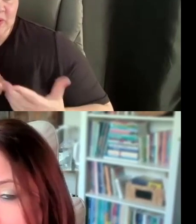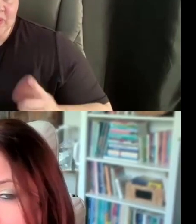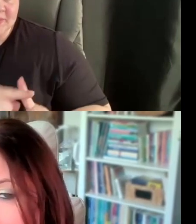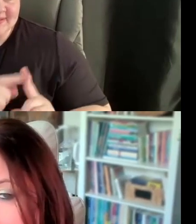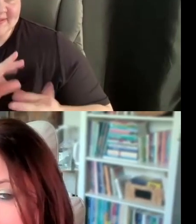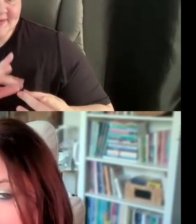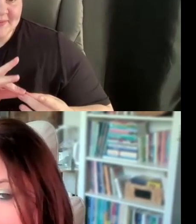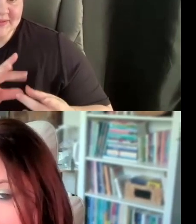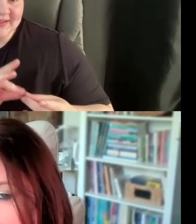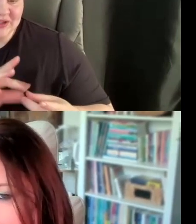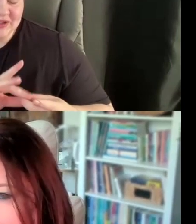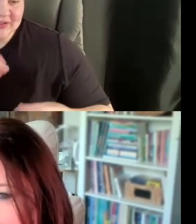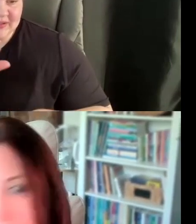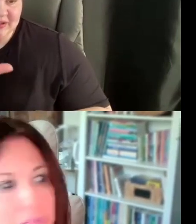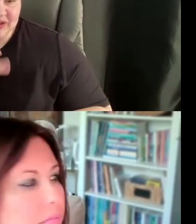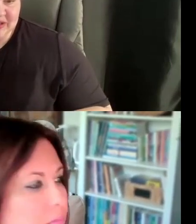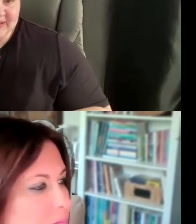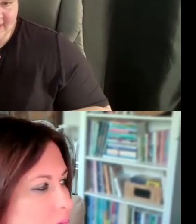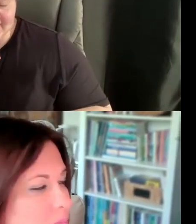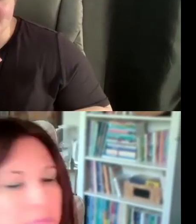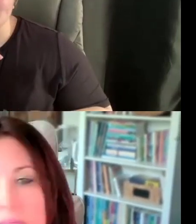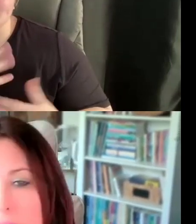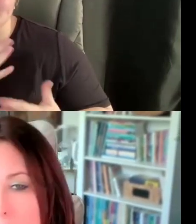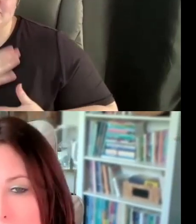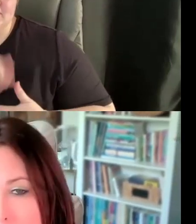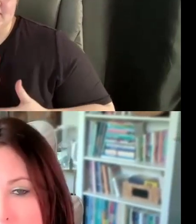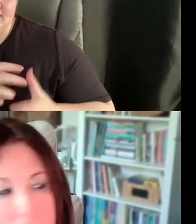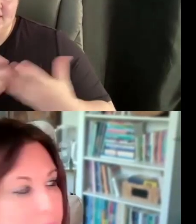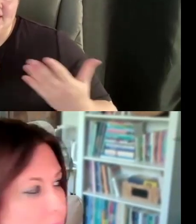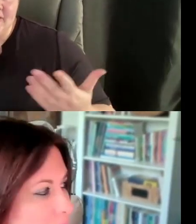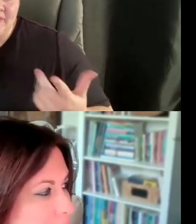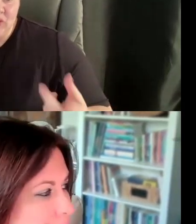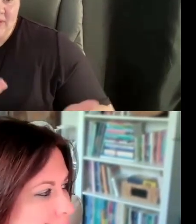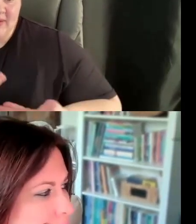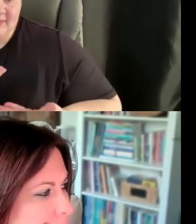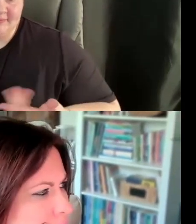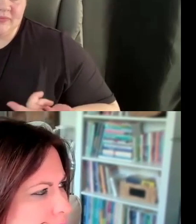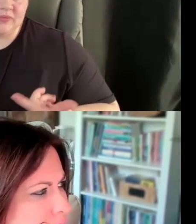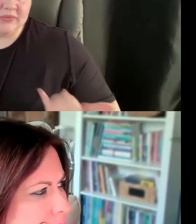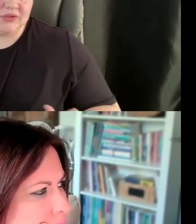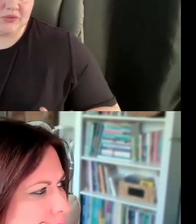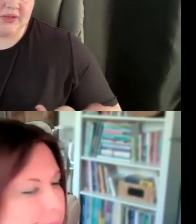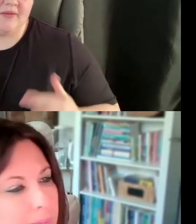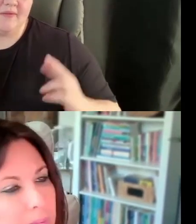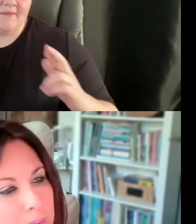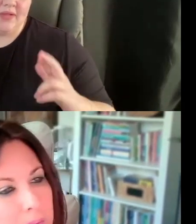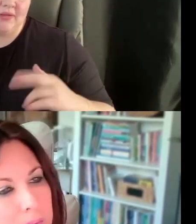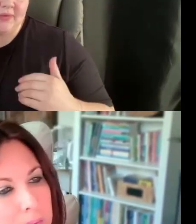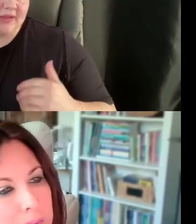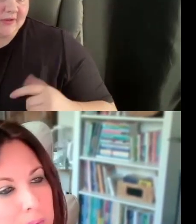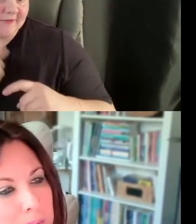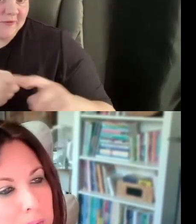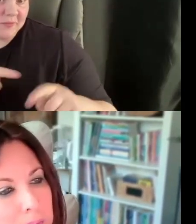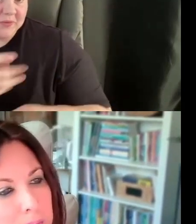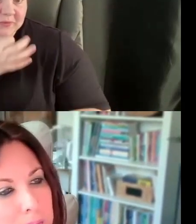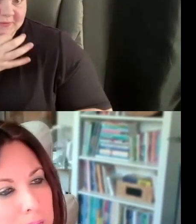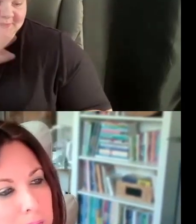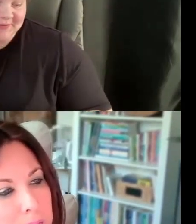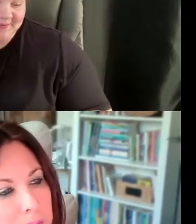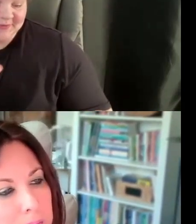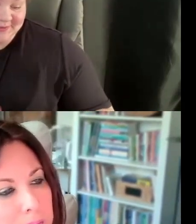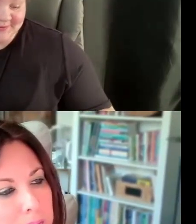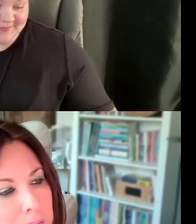box. I appreciate that a lot. Thank you everyone for having me today. And I look forward to hopefully hearing from you and talking from some of you in the future.